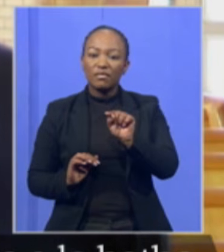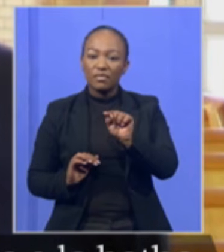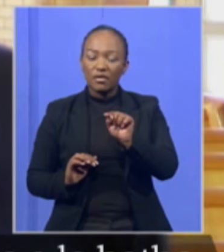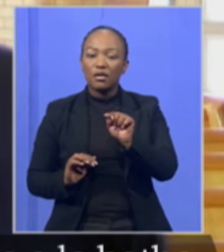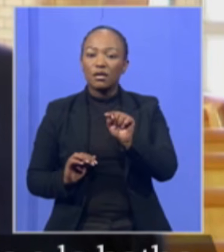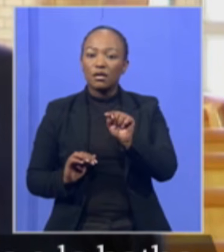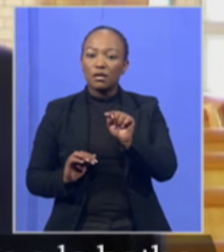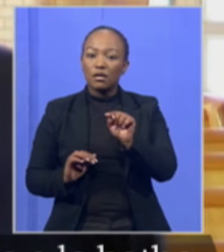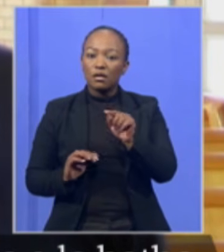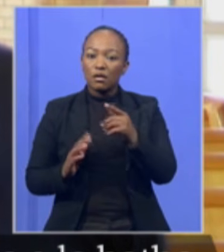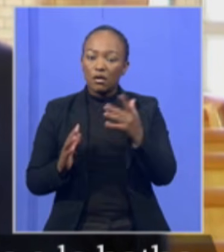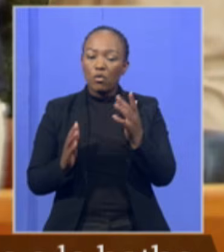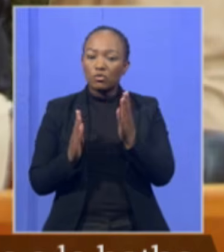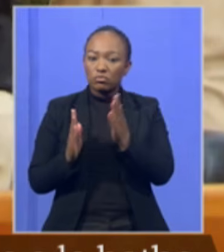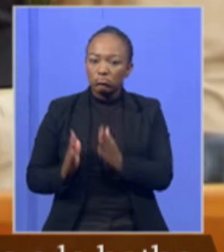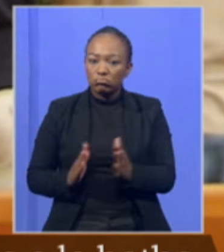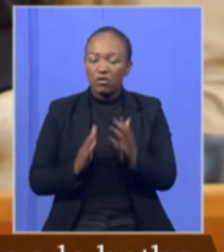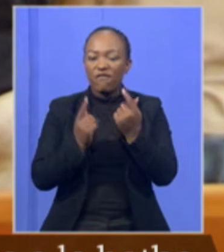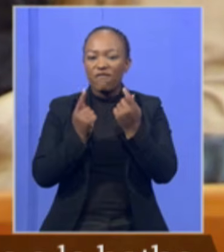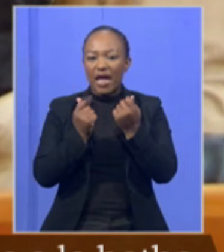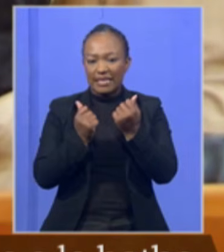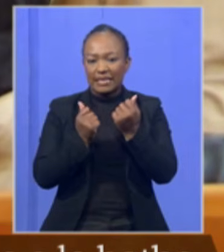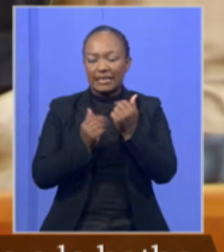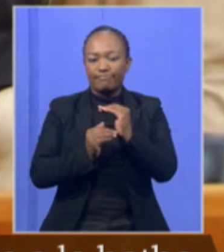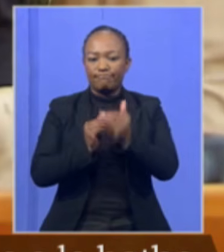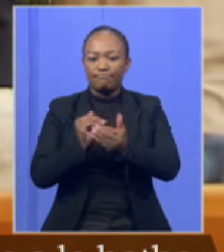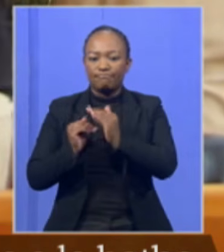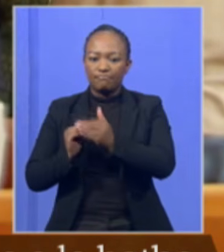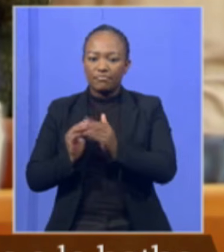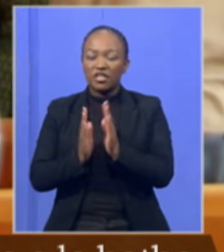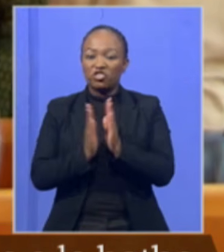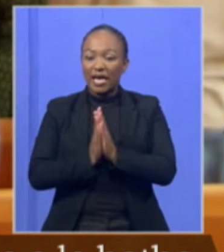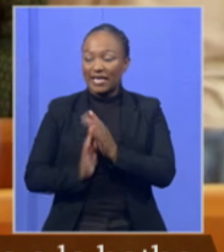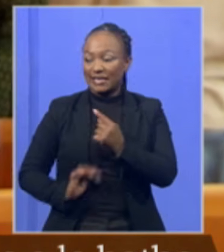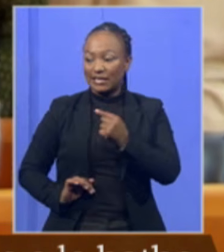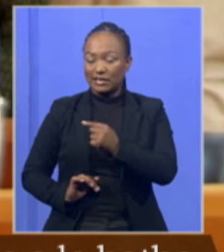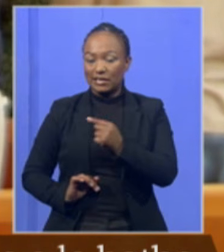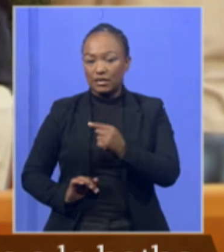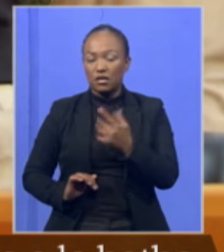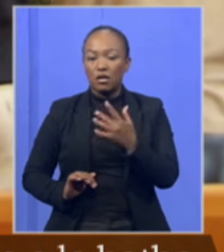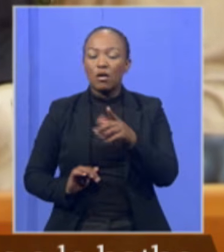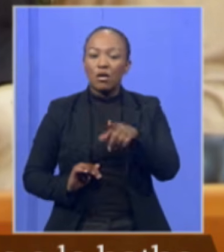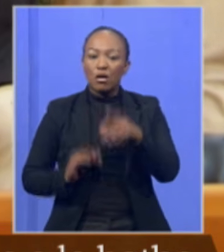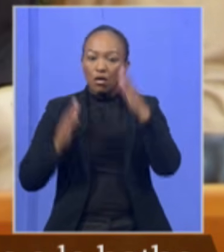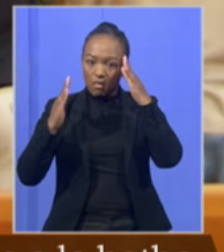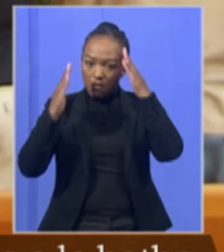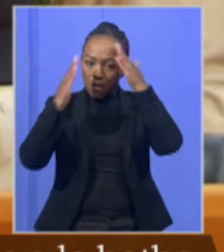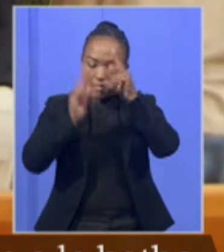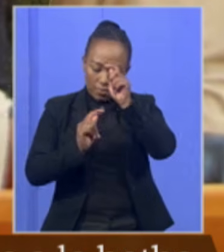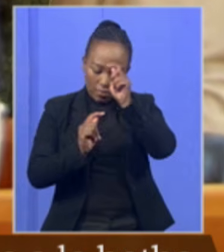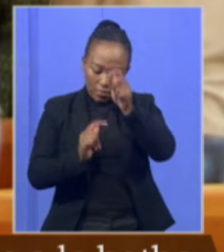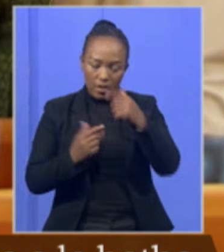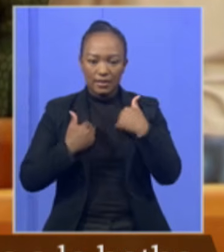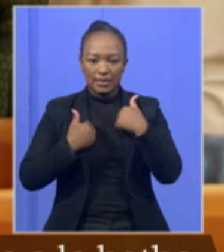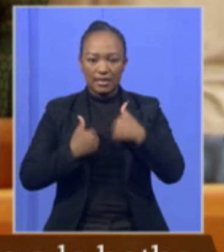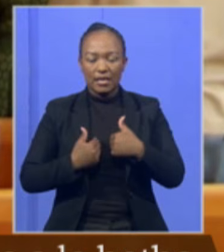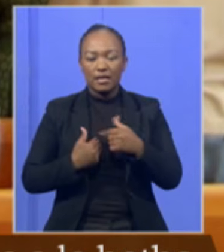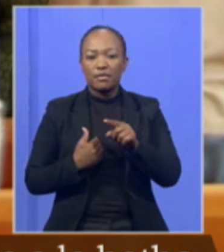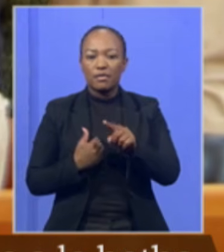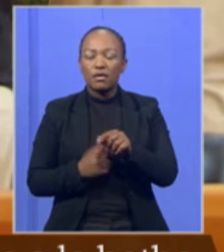ya go tlhokomela matlole. Kereke eno e tla tshwara tirelo ya go tlotlomatsa Pope Francis ka Sontaga. Kgwedi eno e tlhola malatsi a